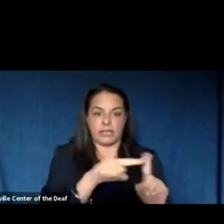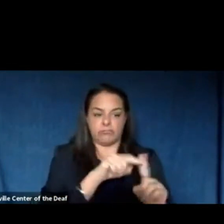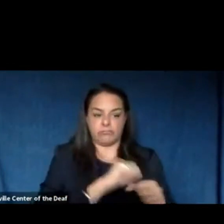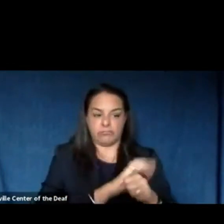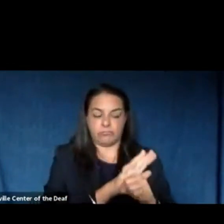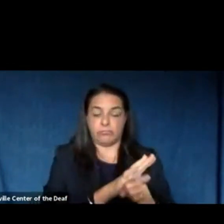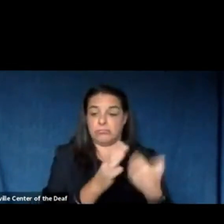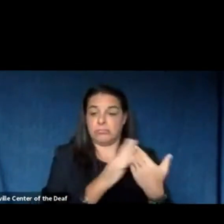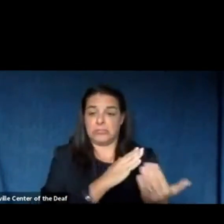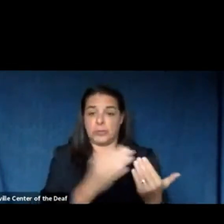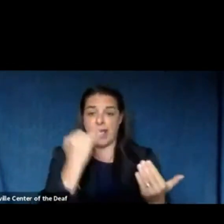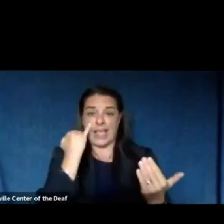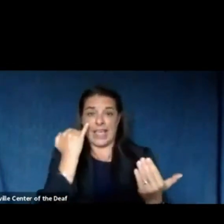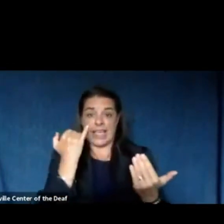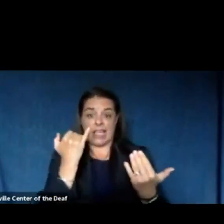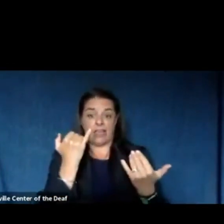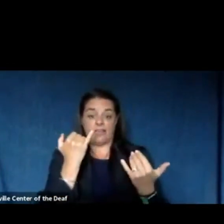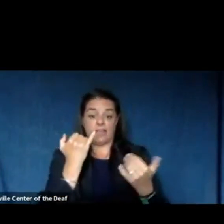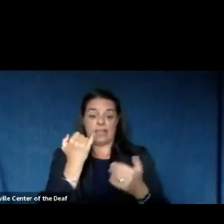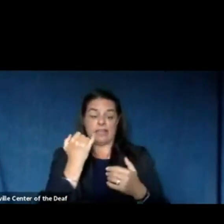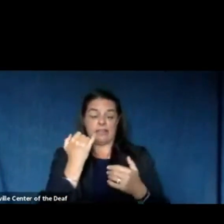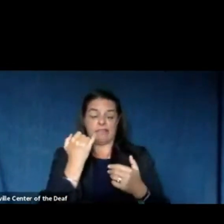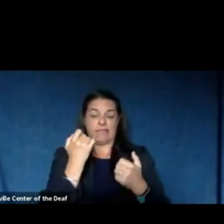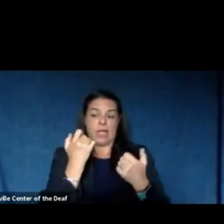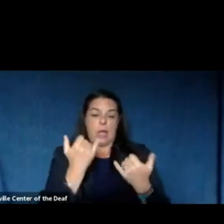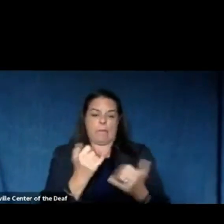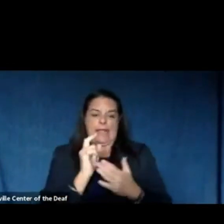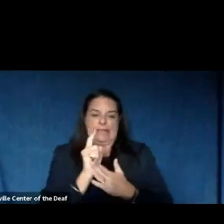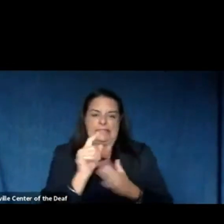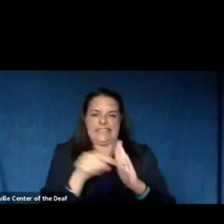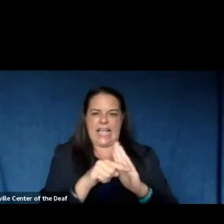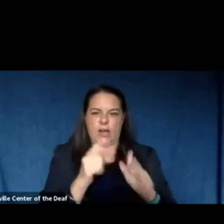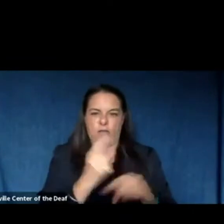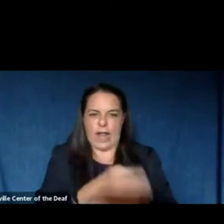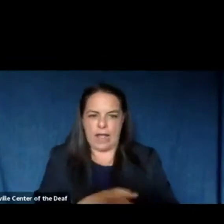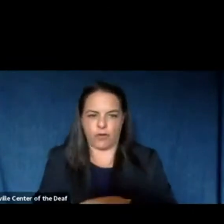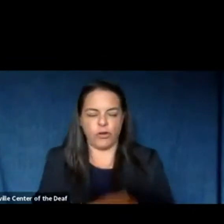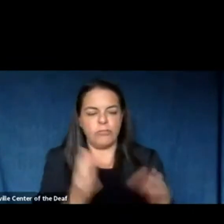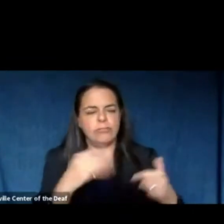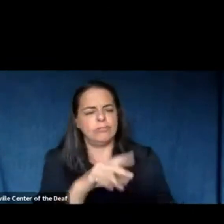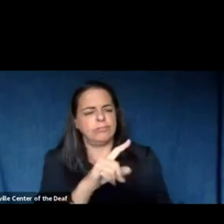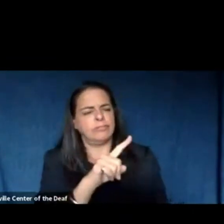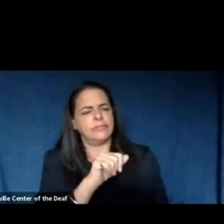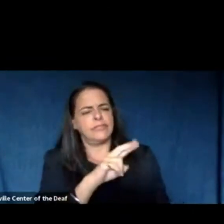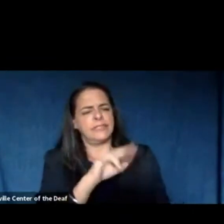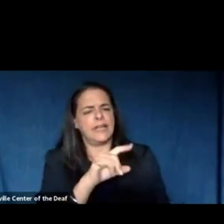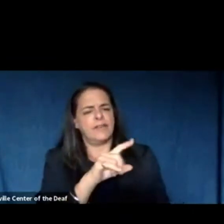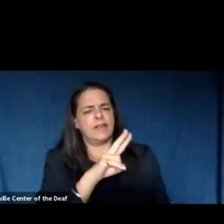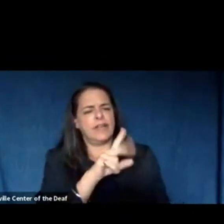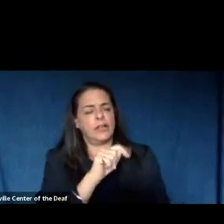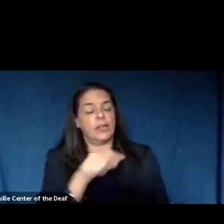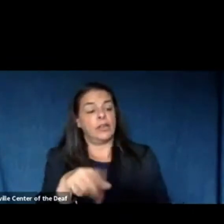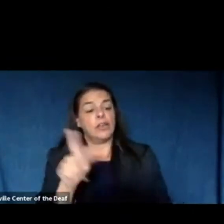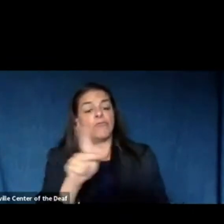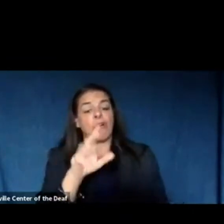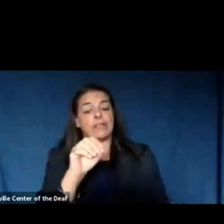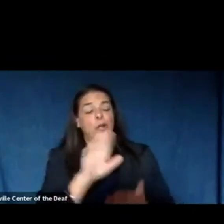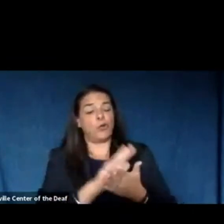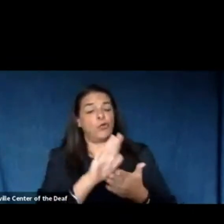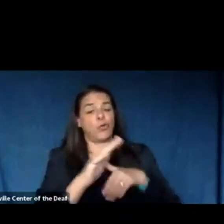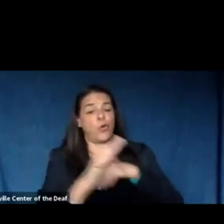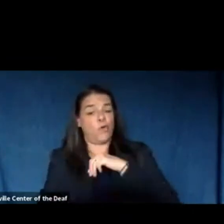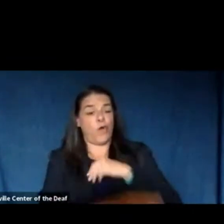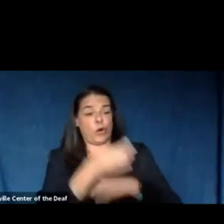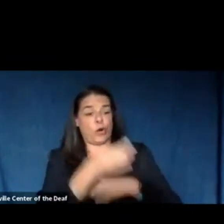was an immediate negative test following that. Also from David with WBLT, with Knox County schools getting ready to start, have